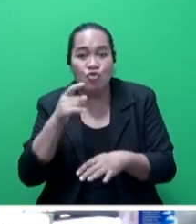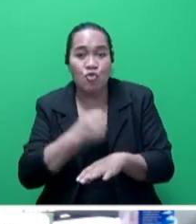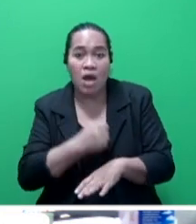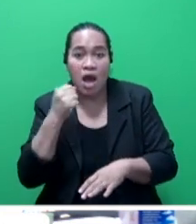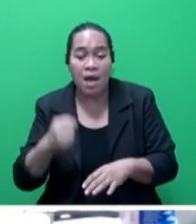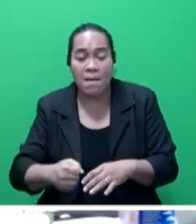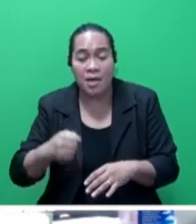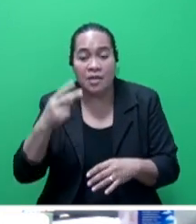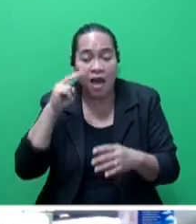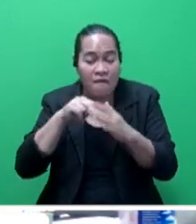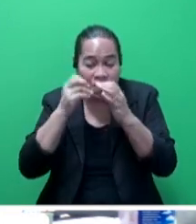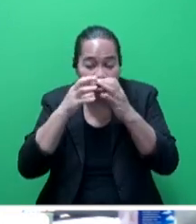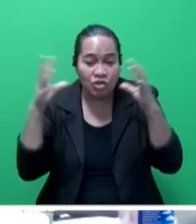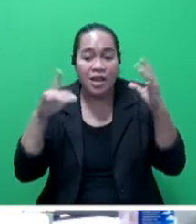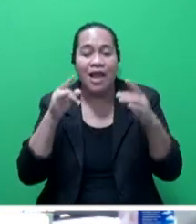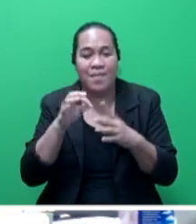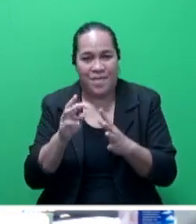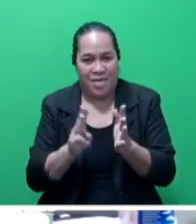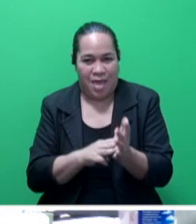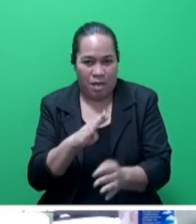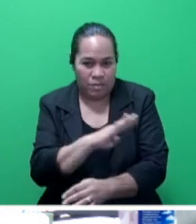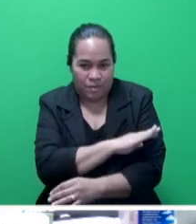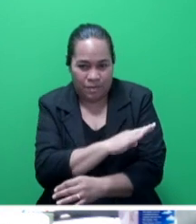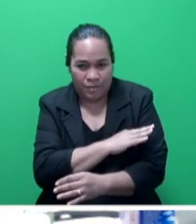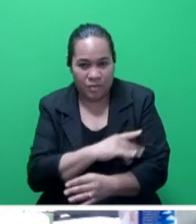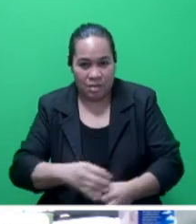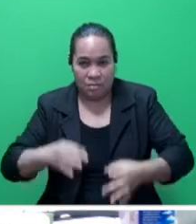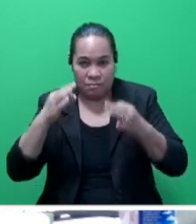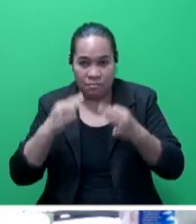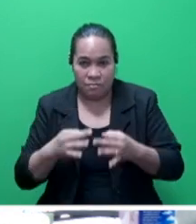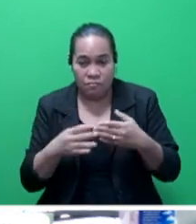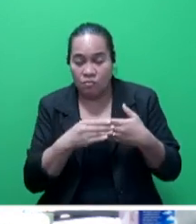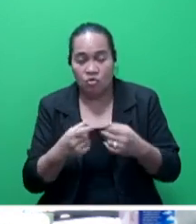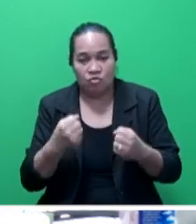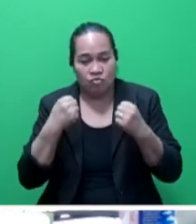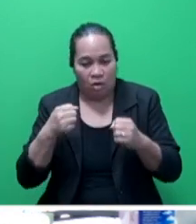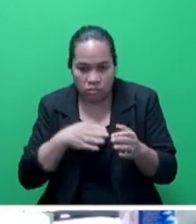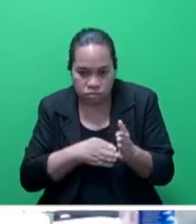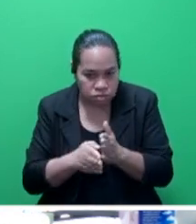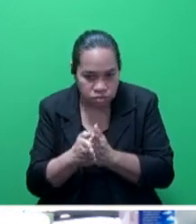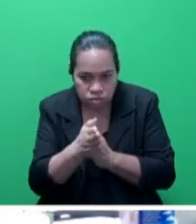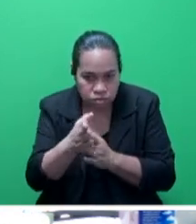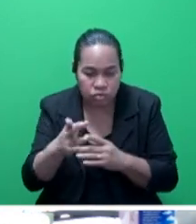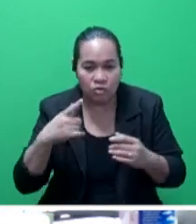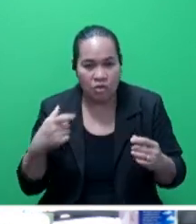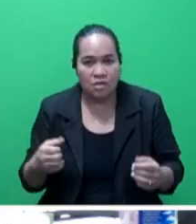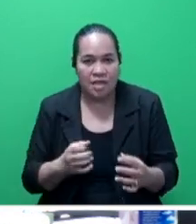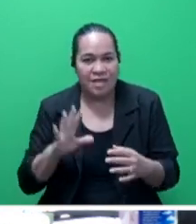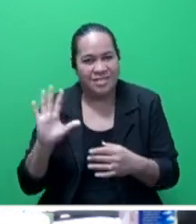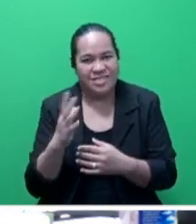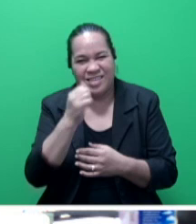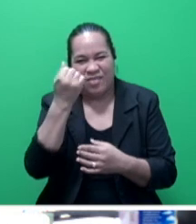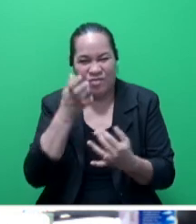leadership by the Honourable Prime Minister that we are able to stabilize our economy through this period of economic challenges. Mr. Speaker,